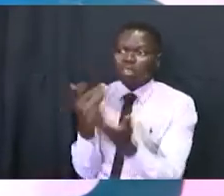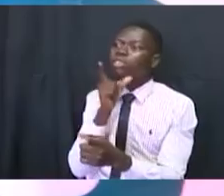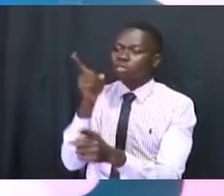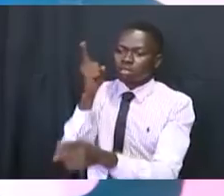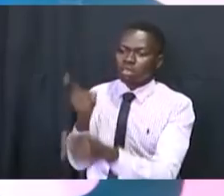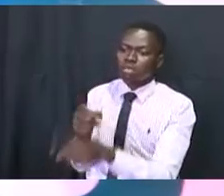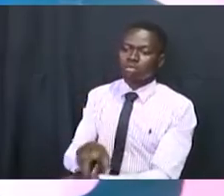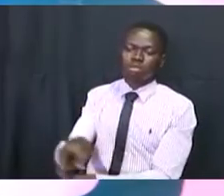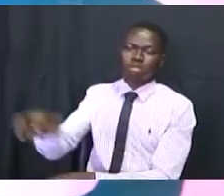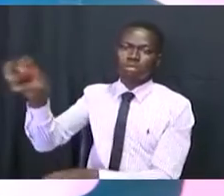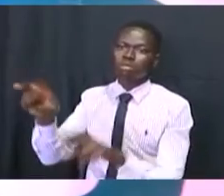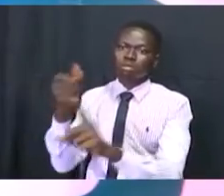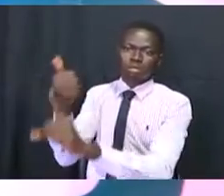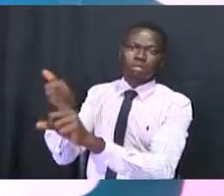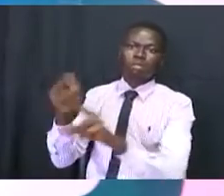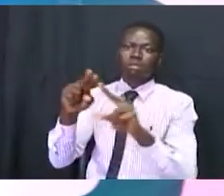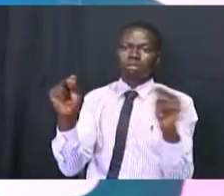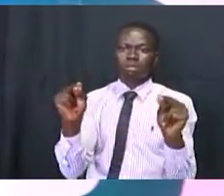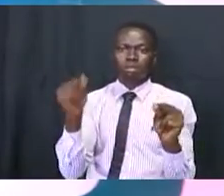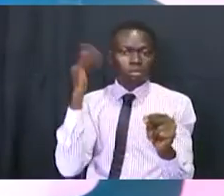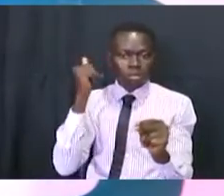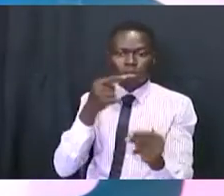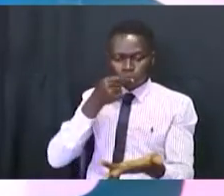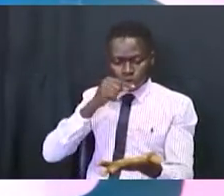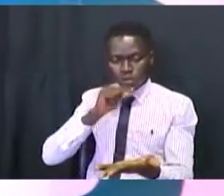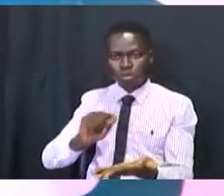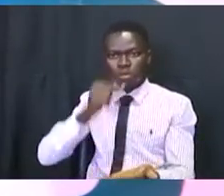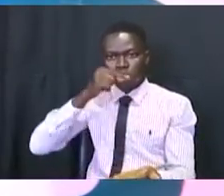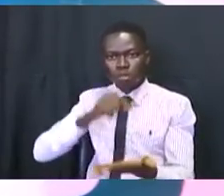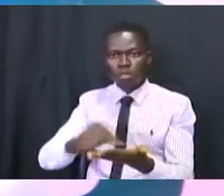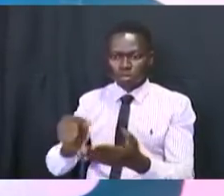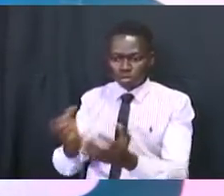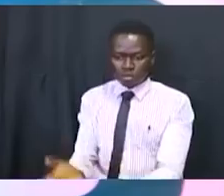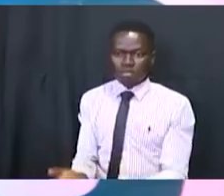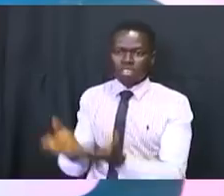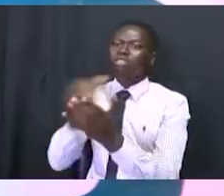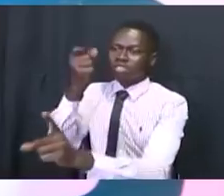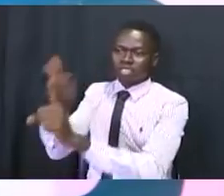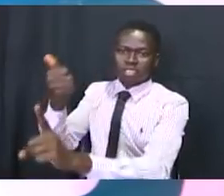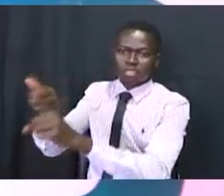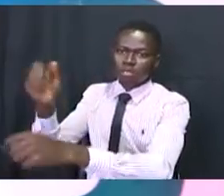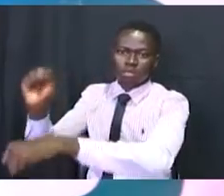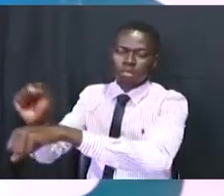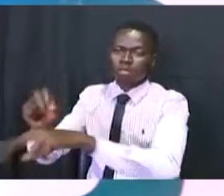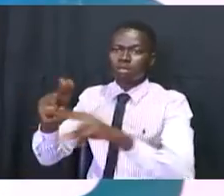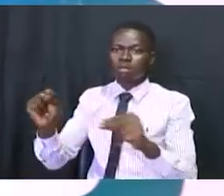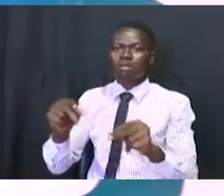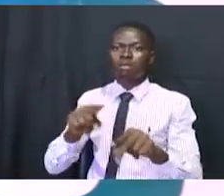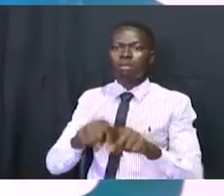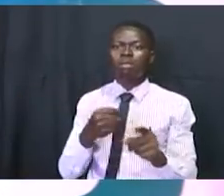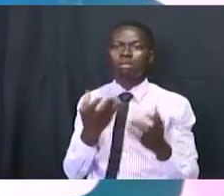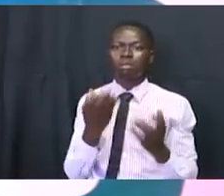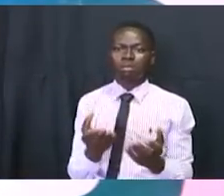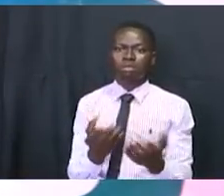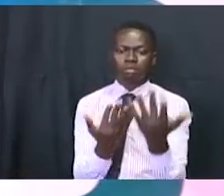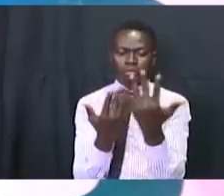on its own. You see, the gospel is carried. The gospel is not self-propagating. If you want the fire of God to